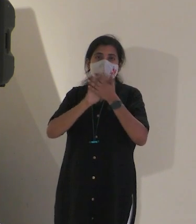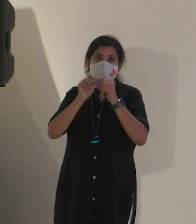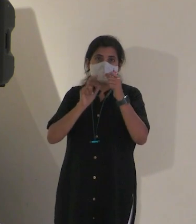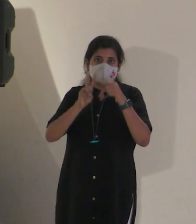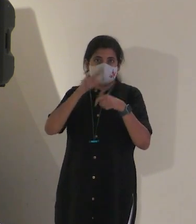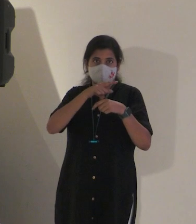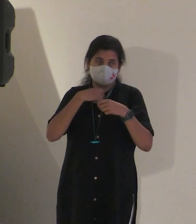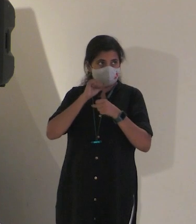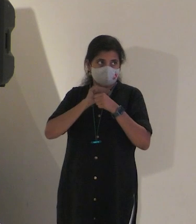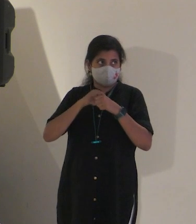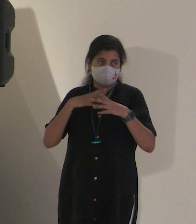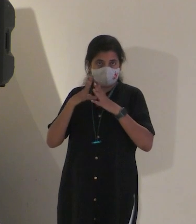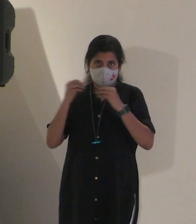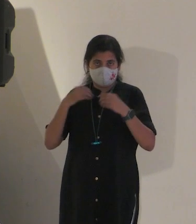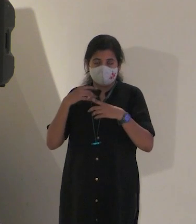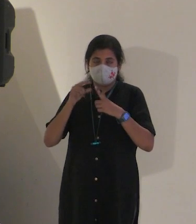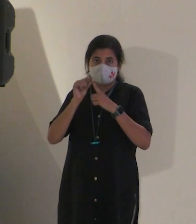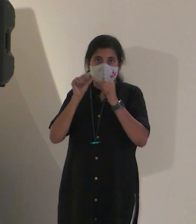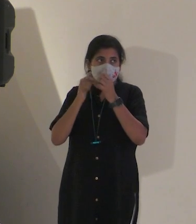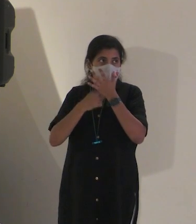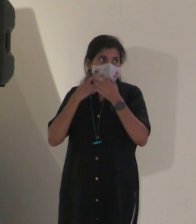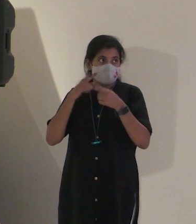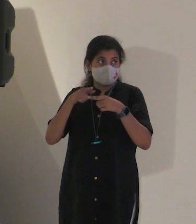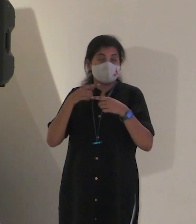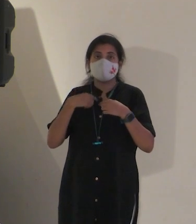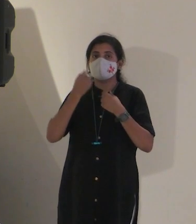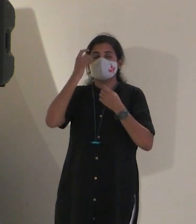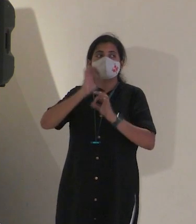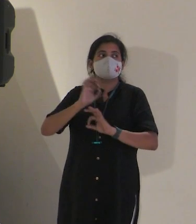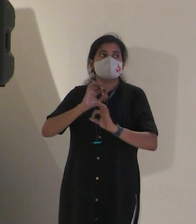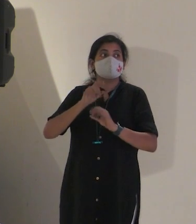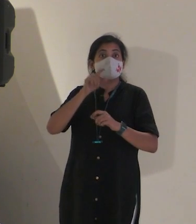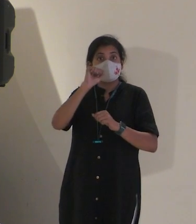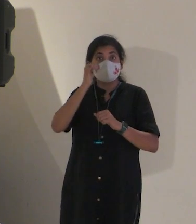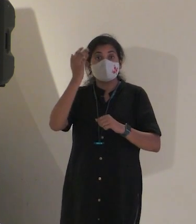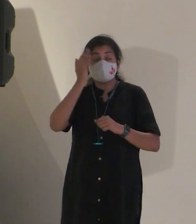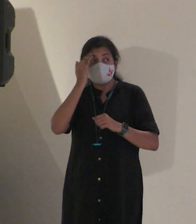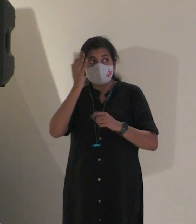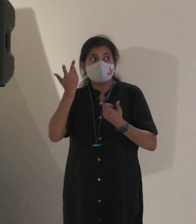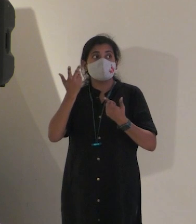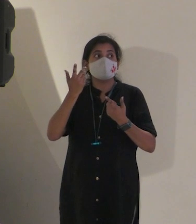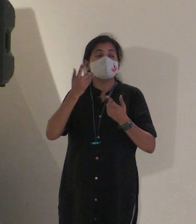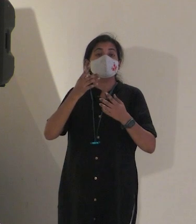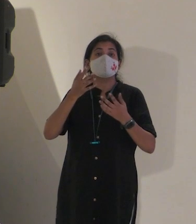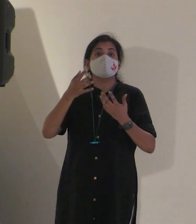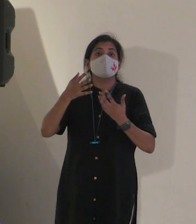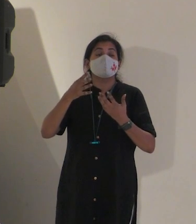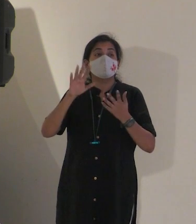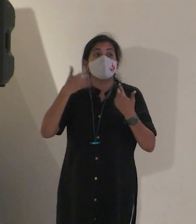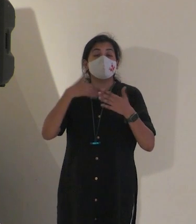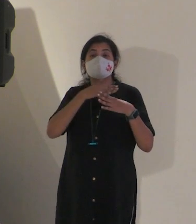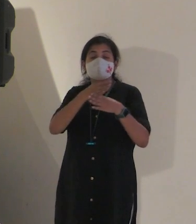on Pari, and the kind of understanding that his knowledge brings to the rest of us. Things